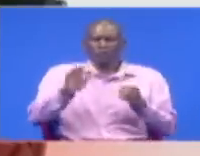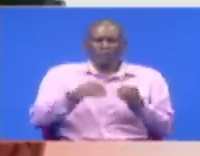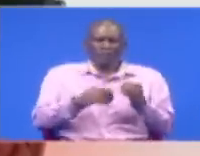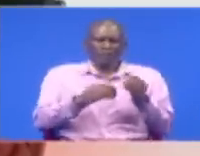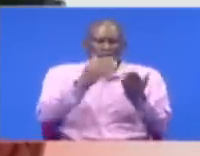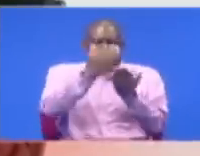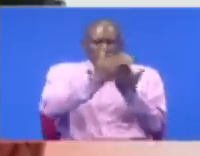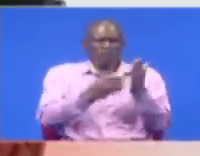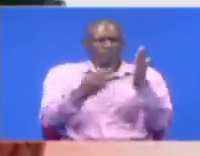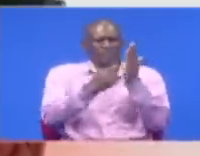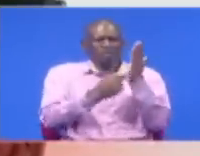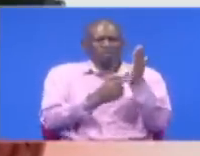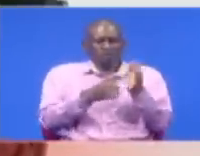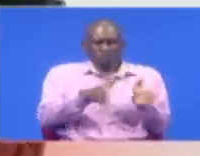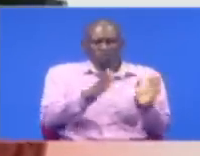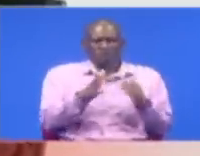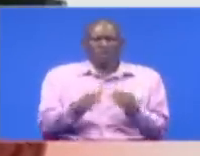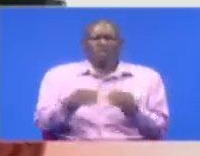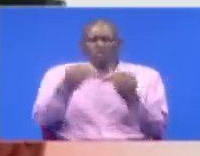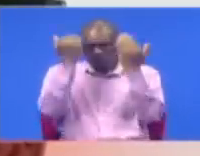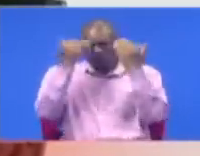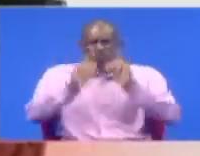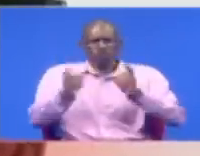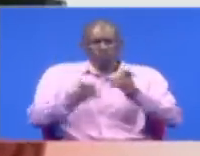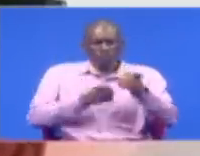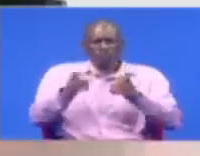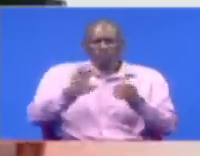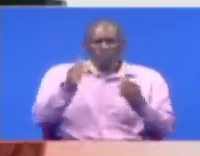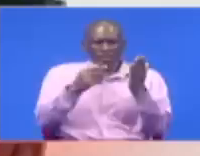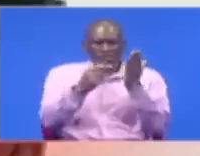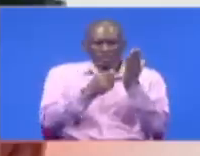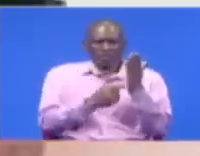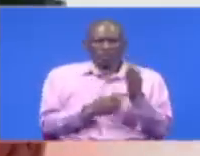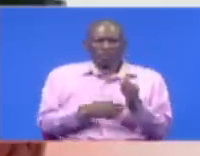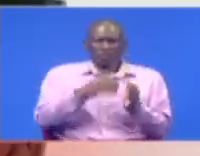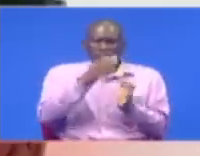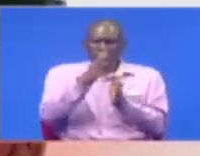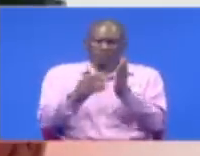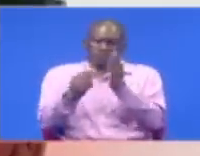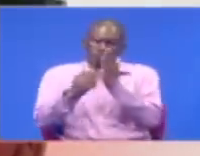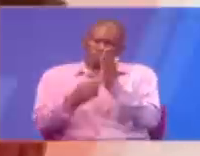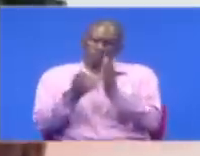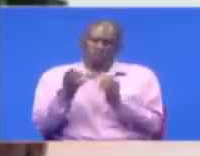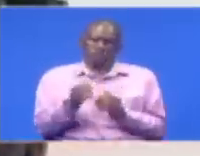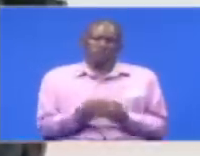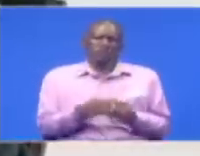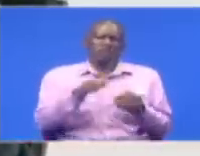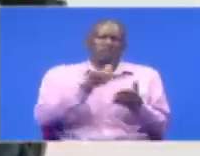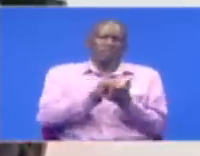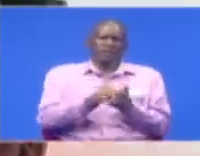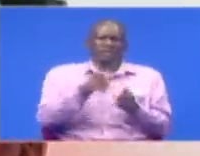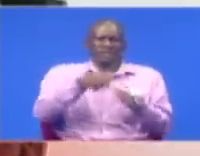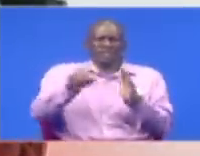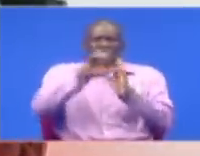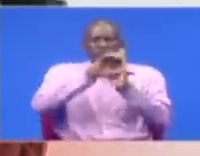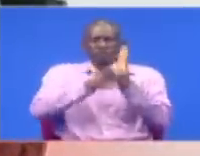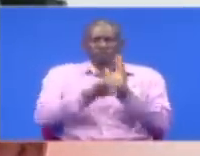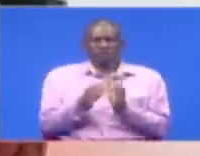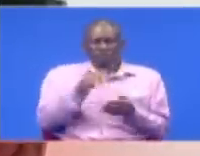procedural technicalities. Should not be restricted by procedural technicalities. That is in our